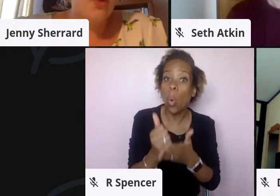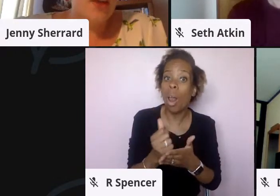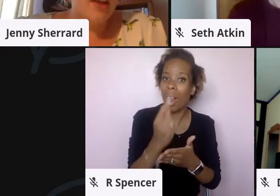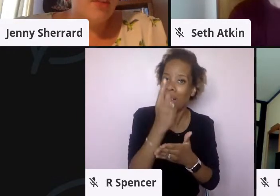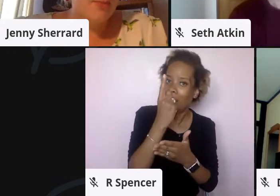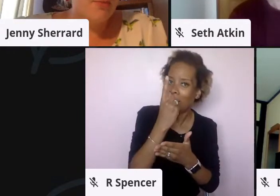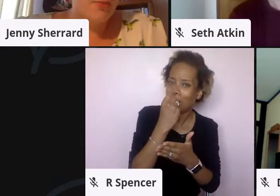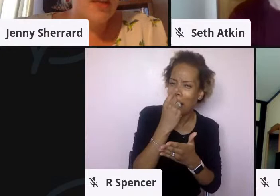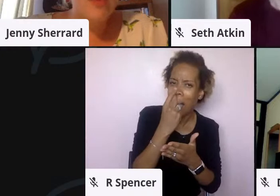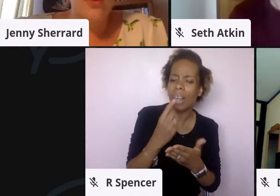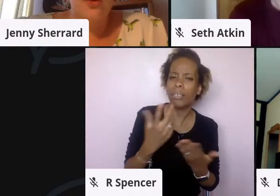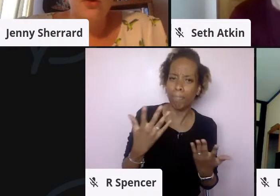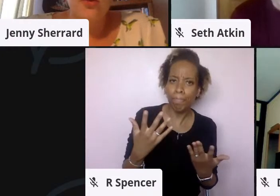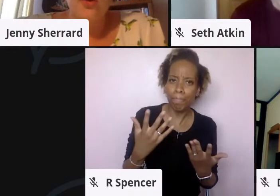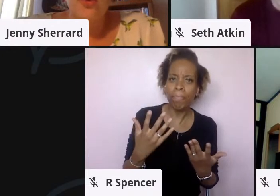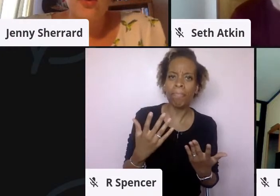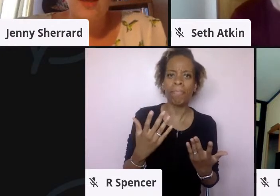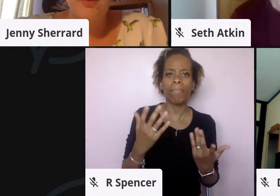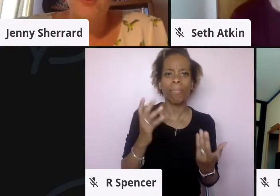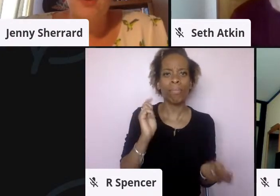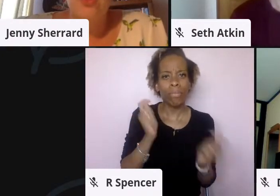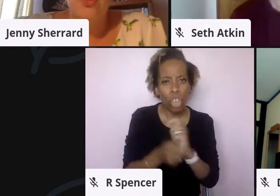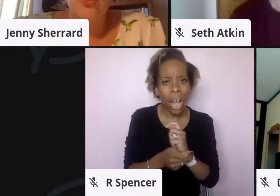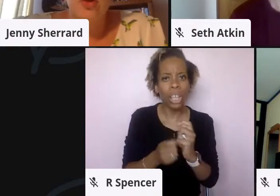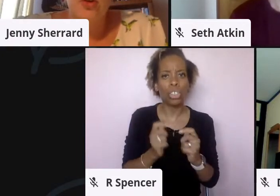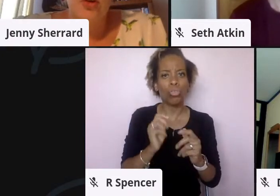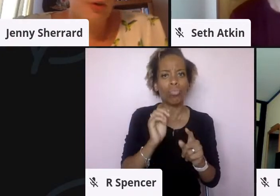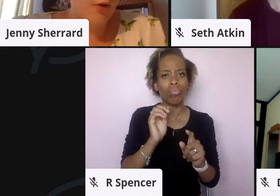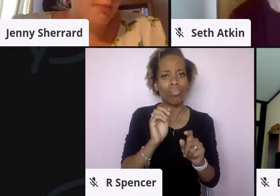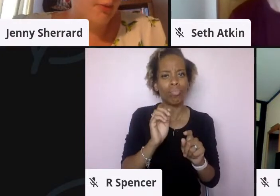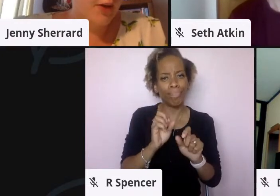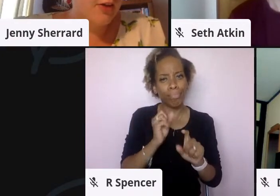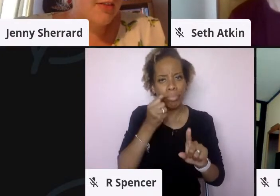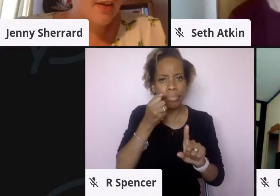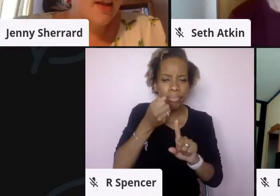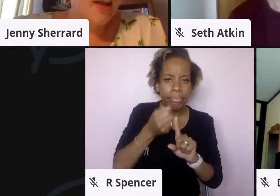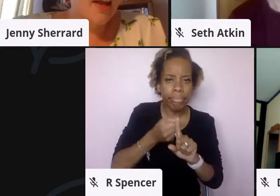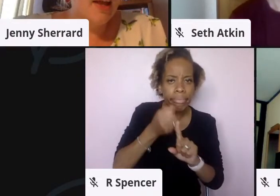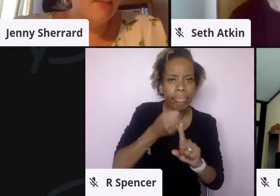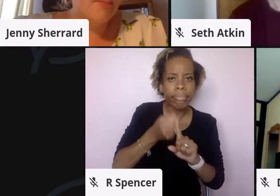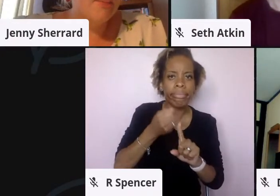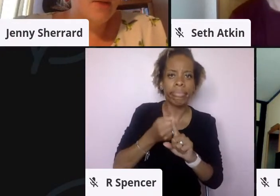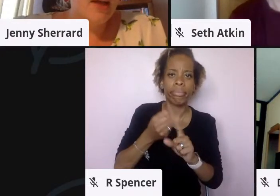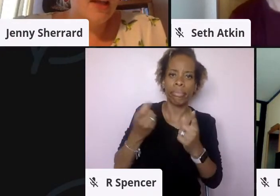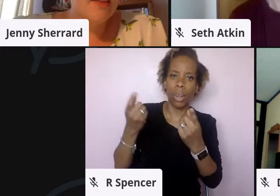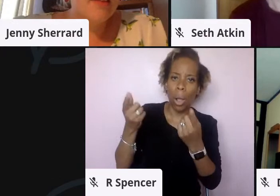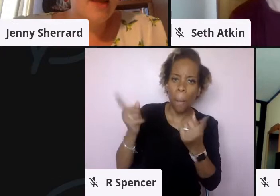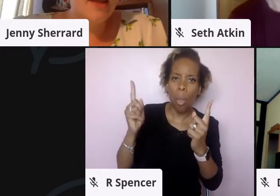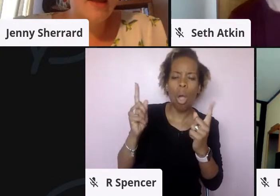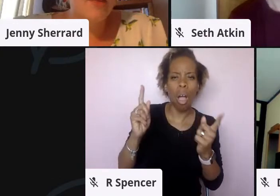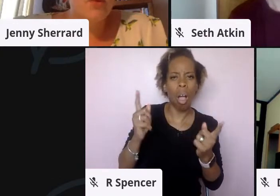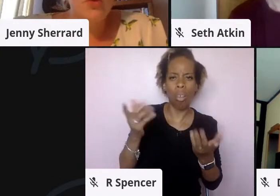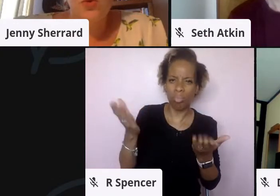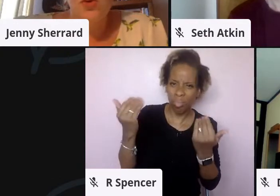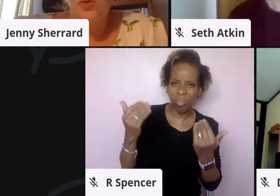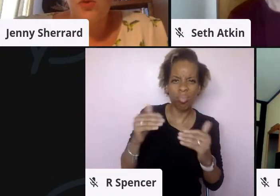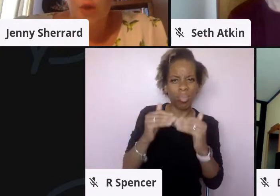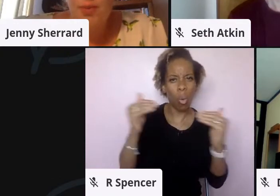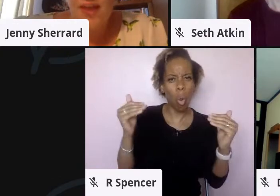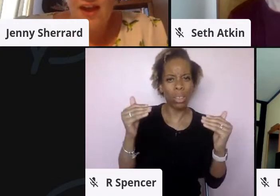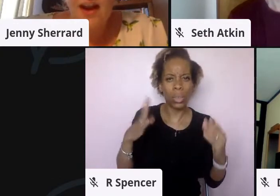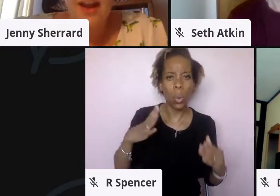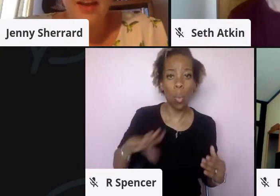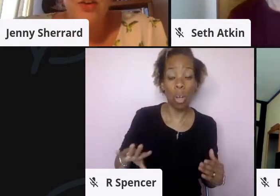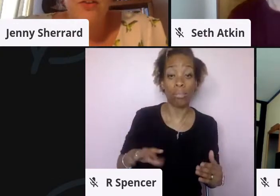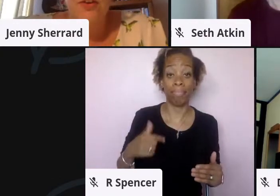use some key tools to help put pressure on our employers. And I am going to sort of